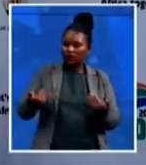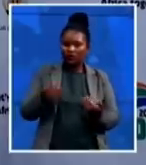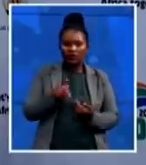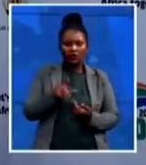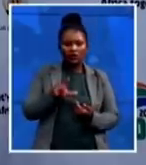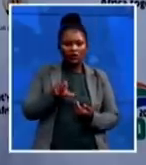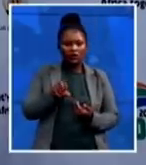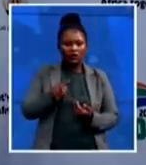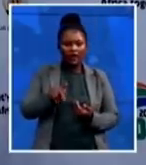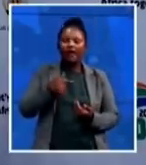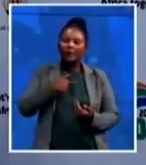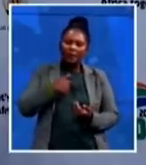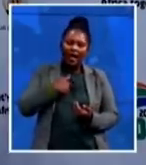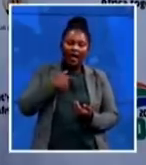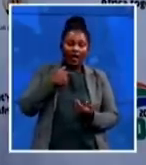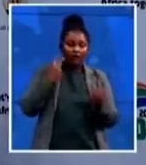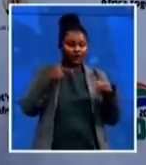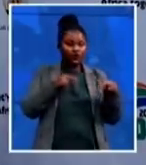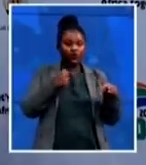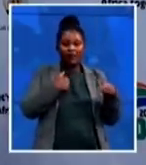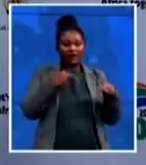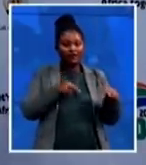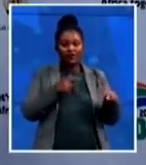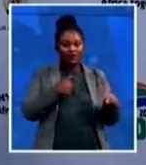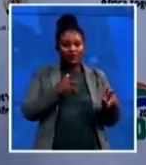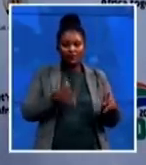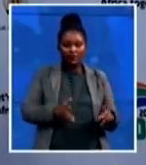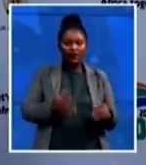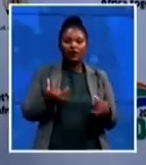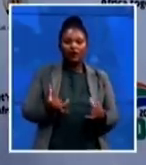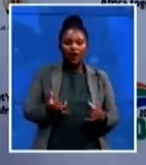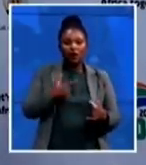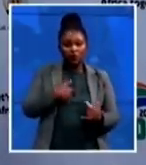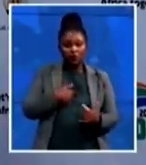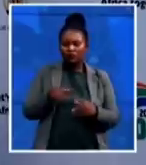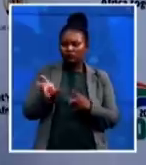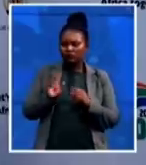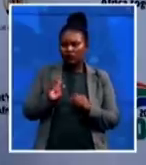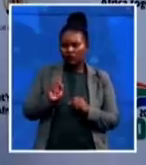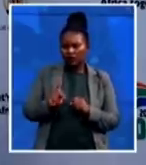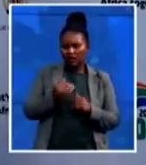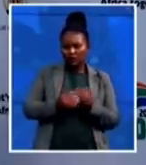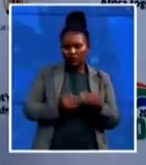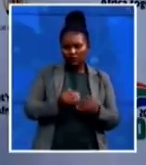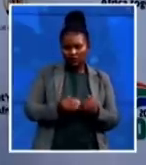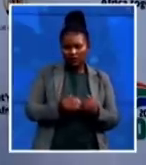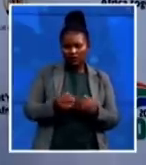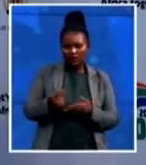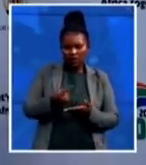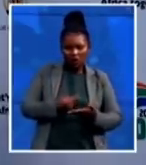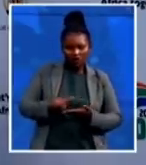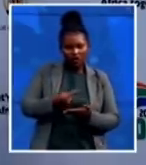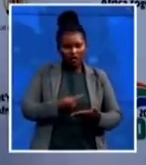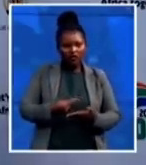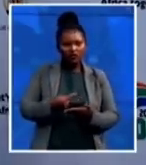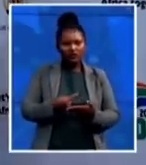took this initiative to be part of the process of negotiations, made some mistakes in the process after